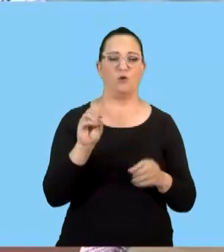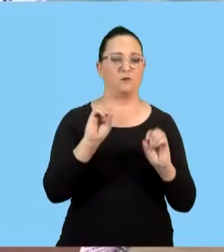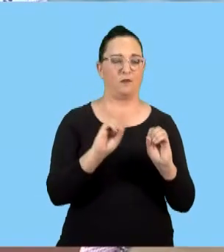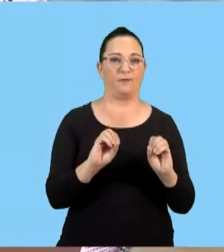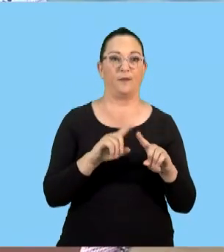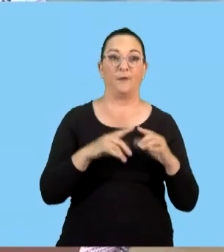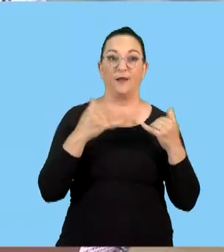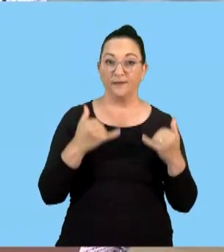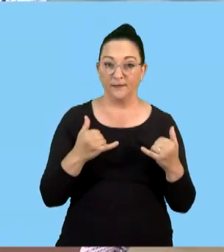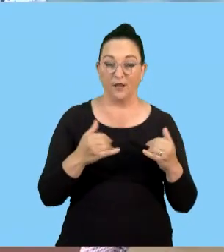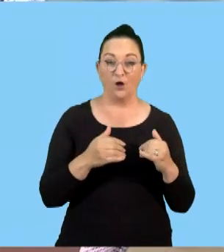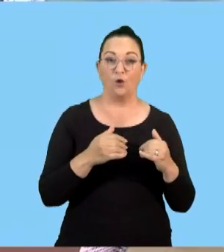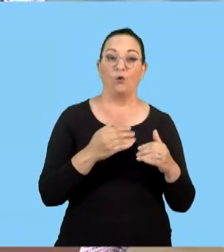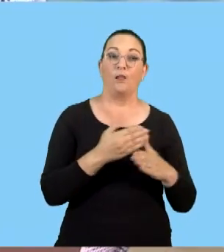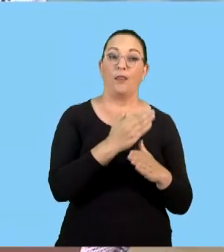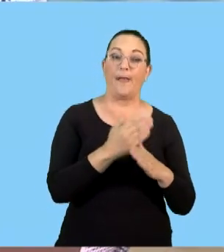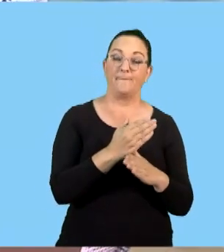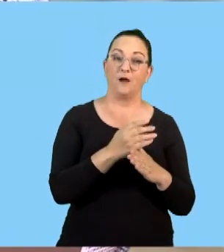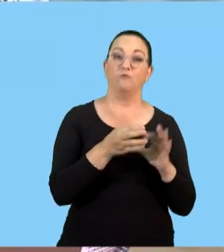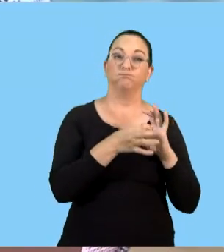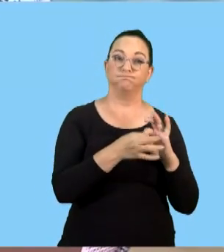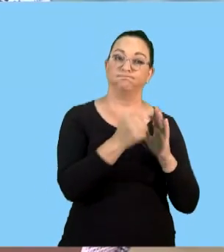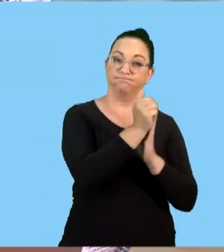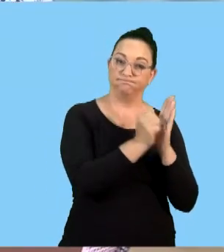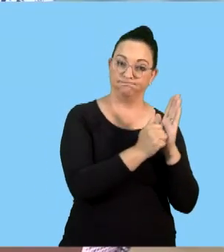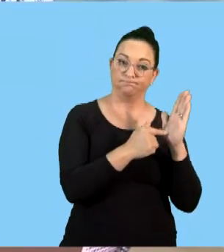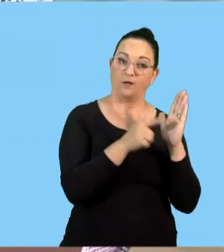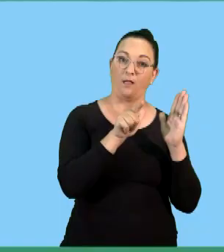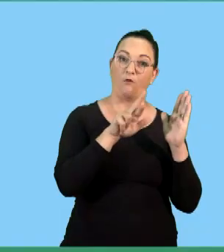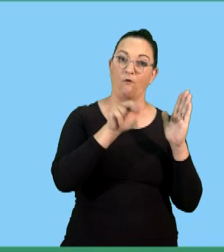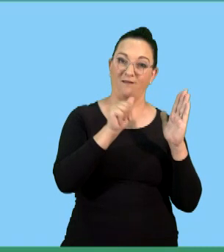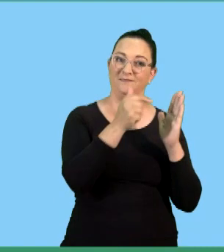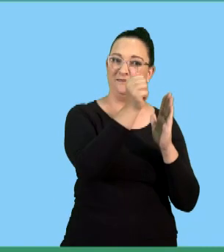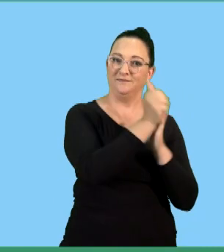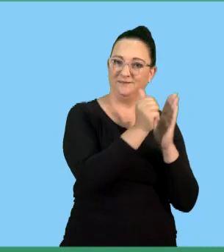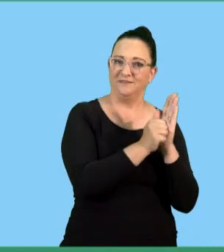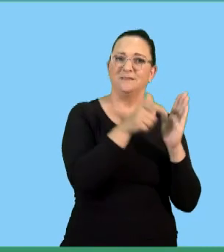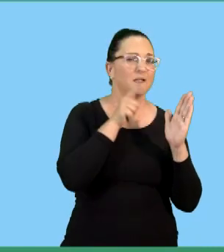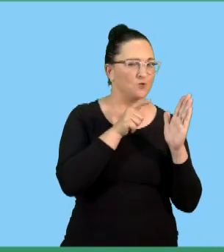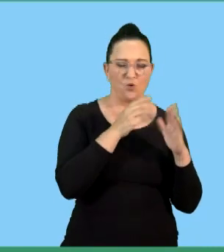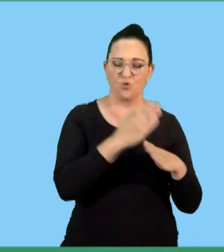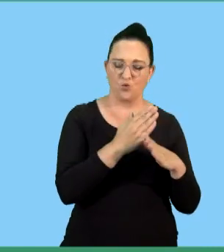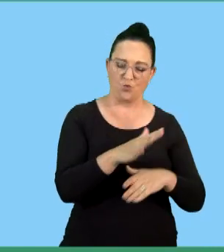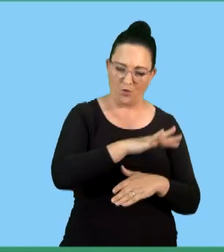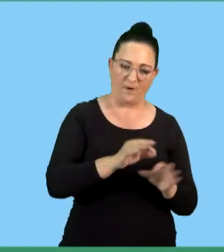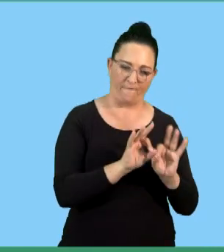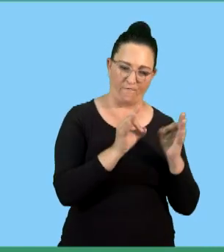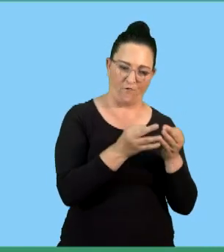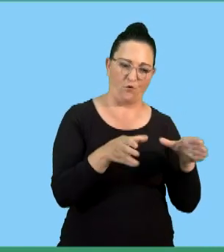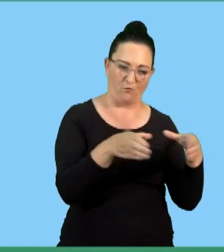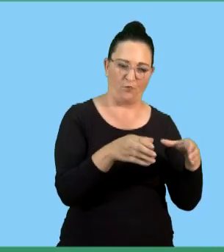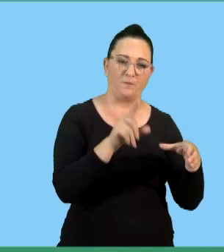else. So now, with the Labor Relations Act, it says now there should be workplace forums